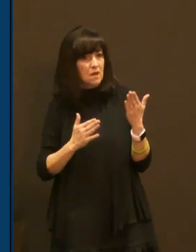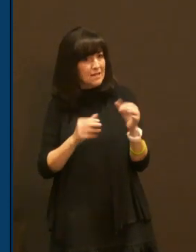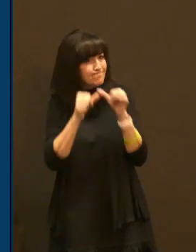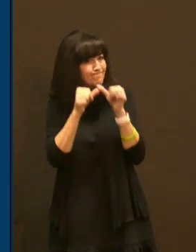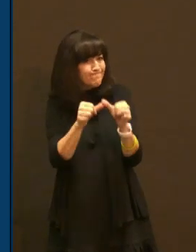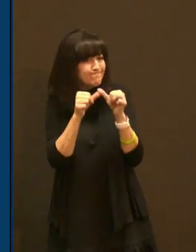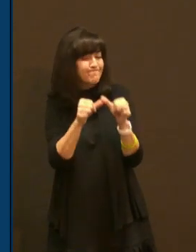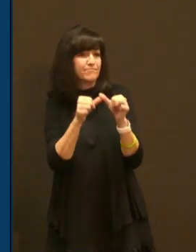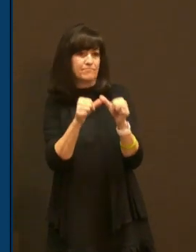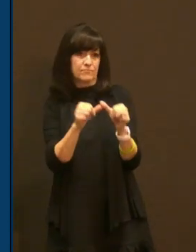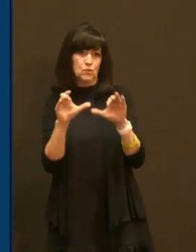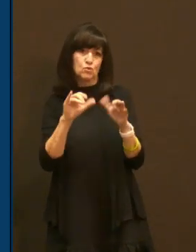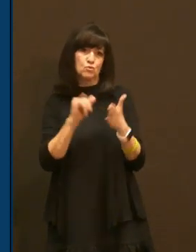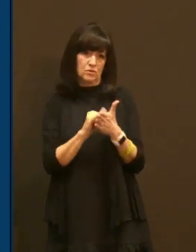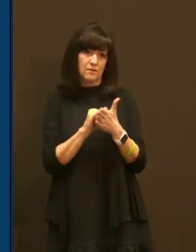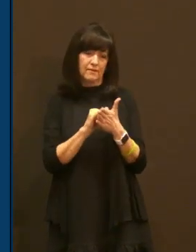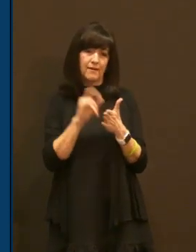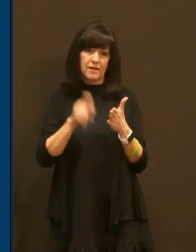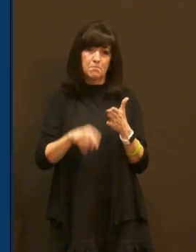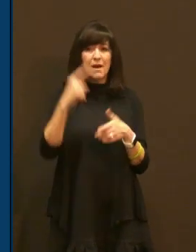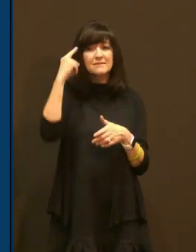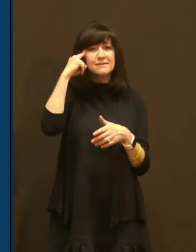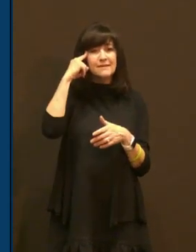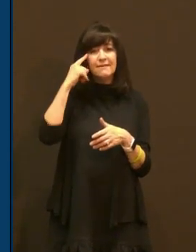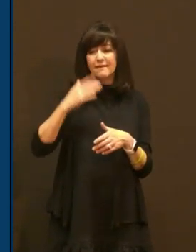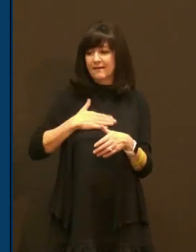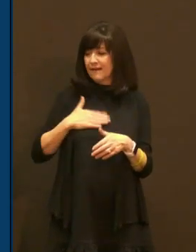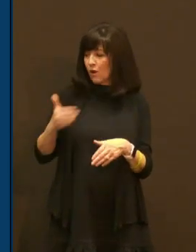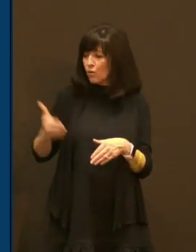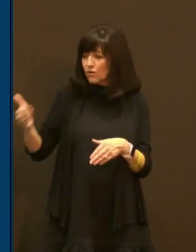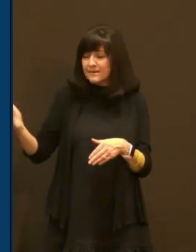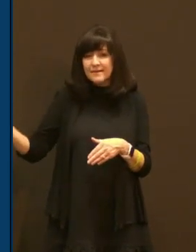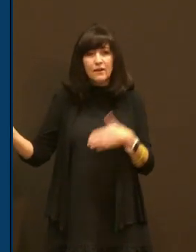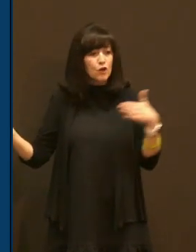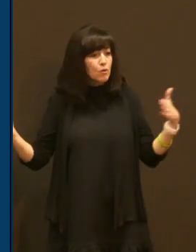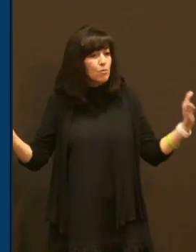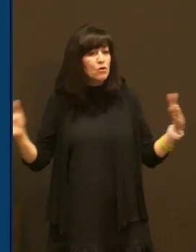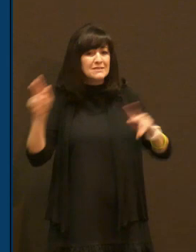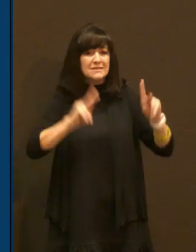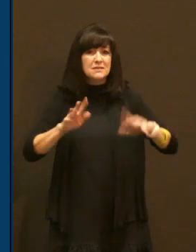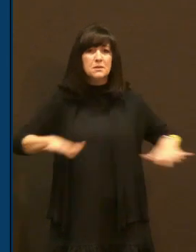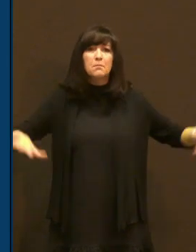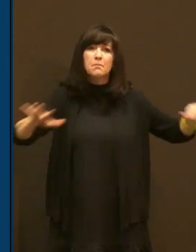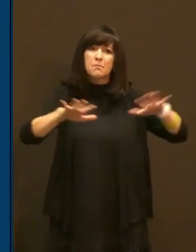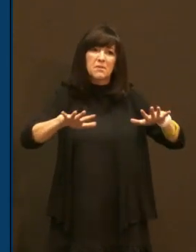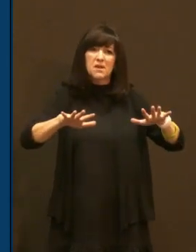about our neighbors and the fact that we're all in this together, it's not every man